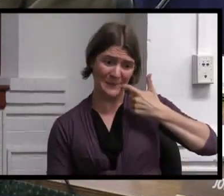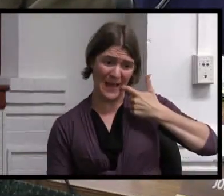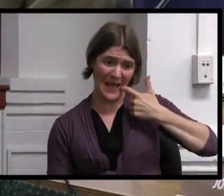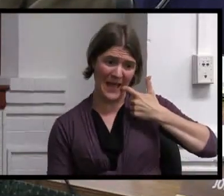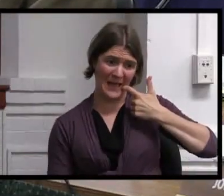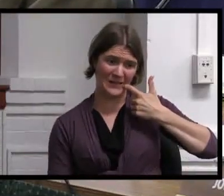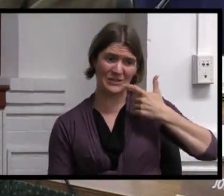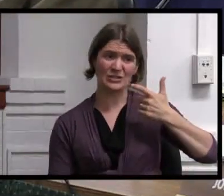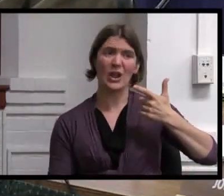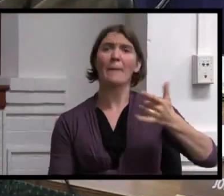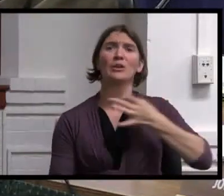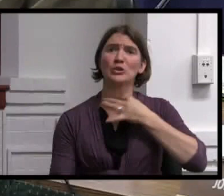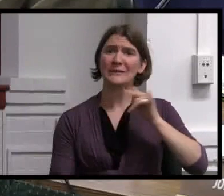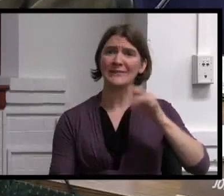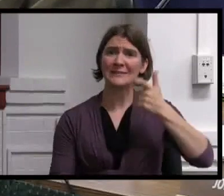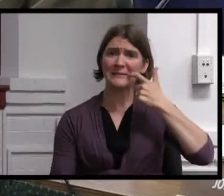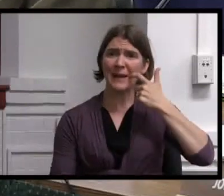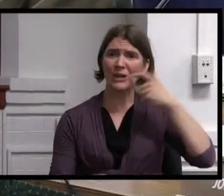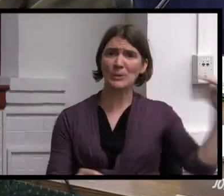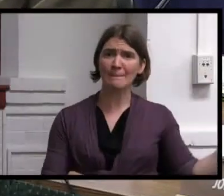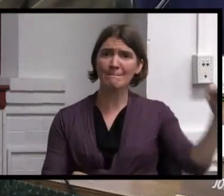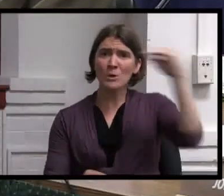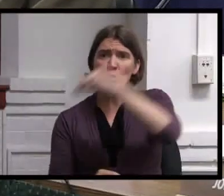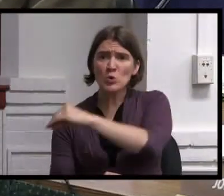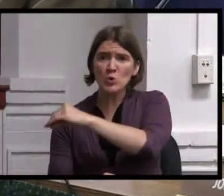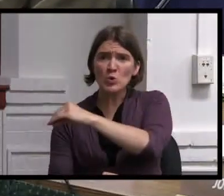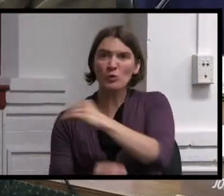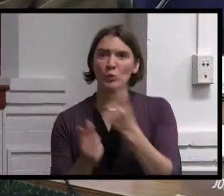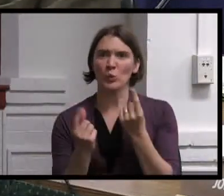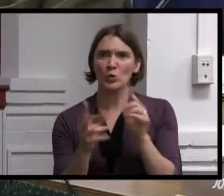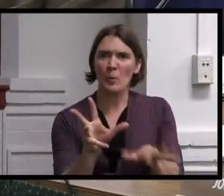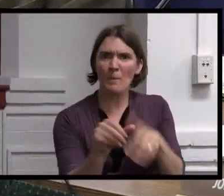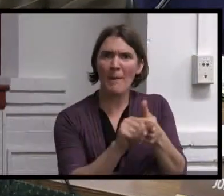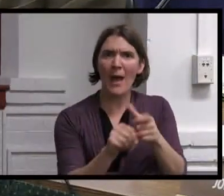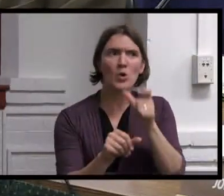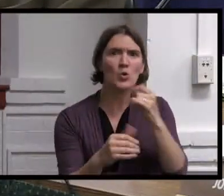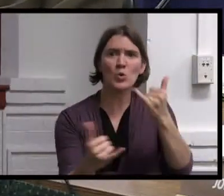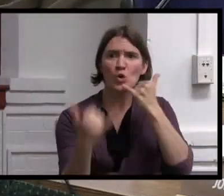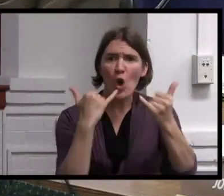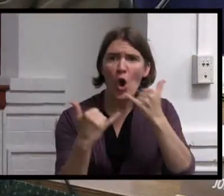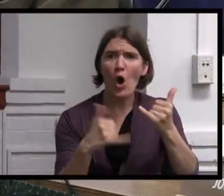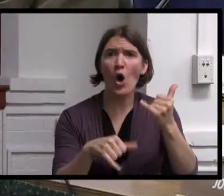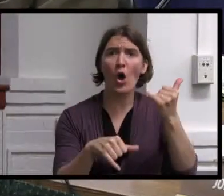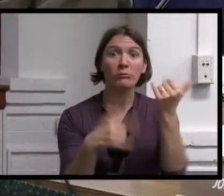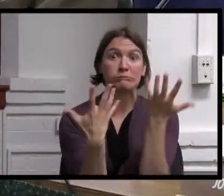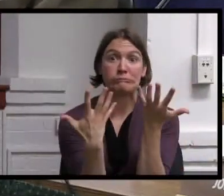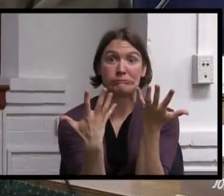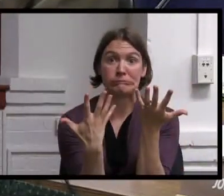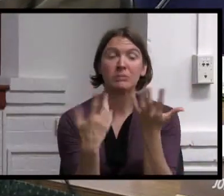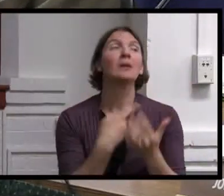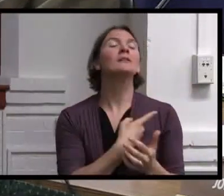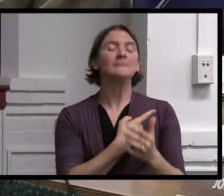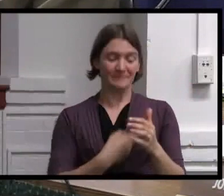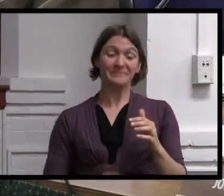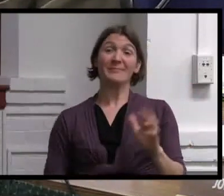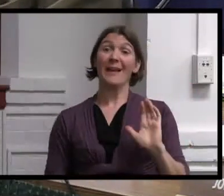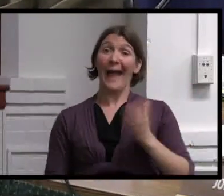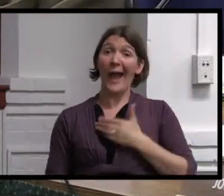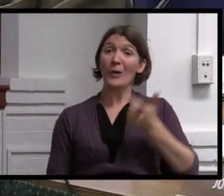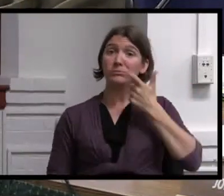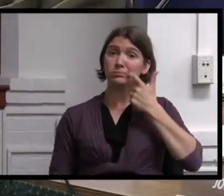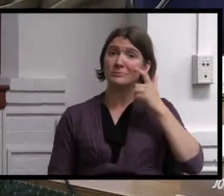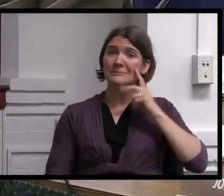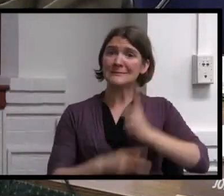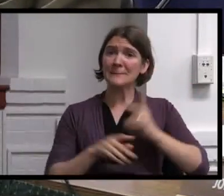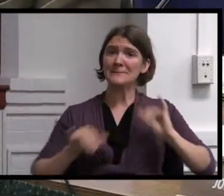backup plan? So when dispatch is being moved, there are other people, yes, like answering the calls? In fact, well, it'll actually be our own dispatch, okay, so we'll